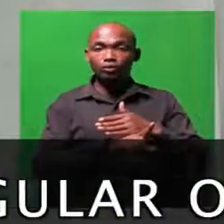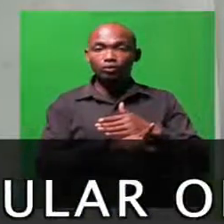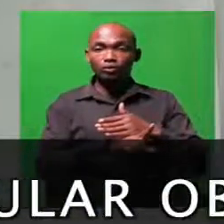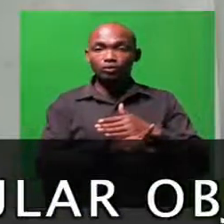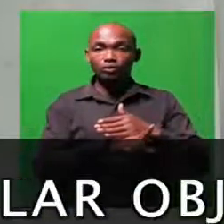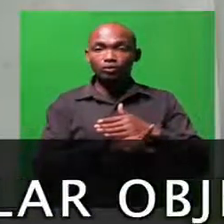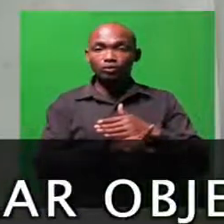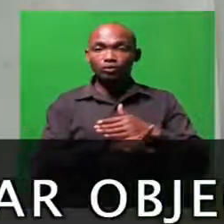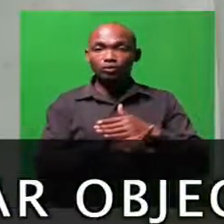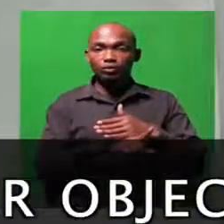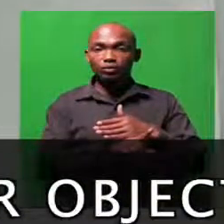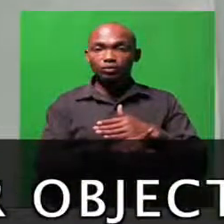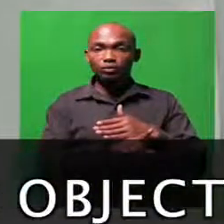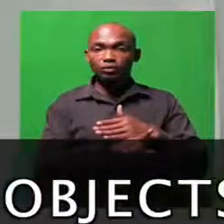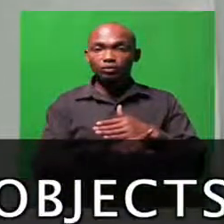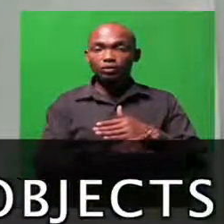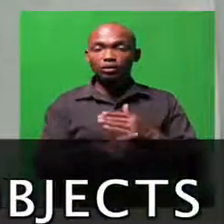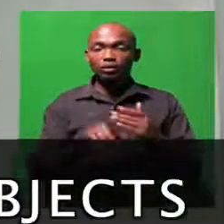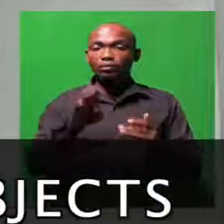into